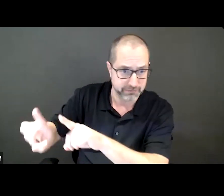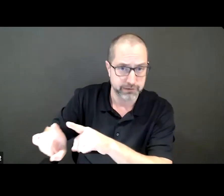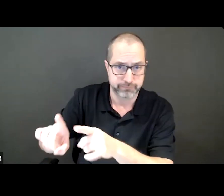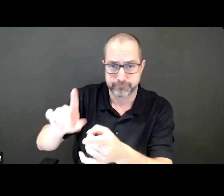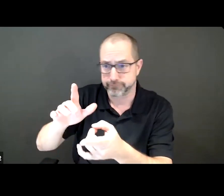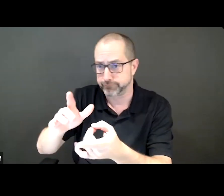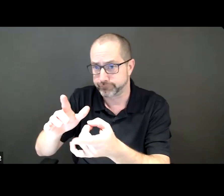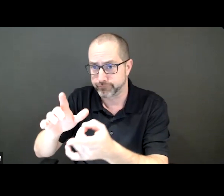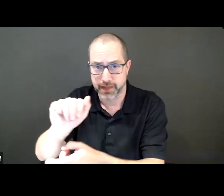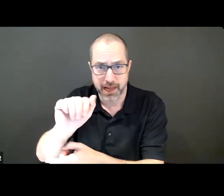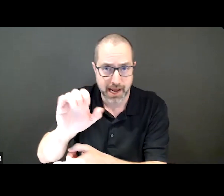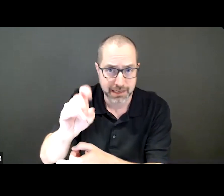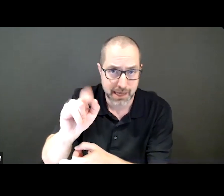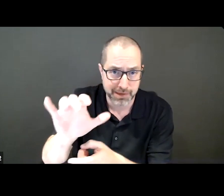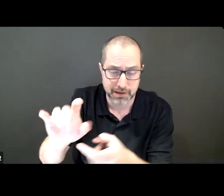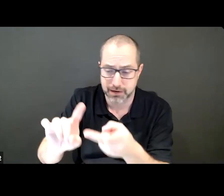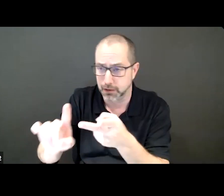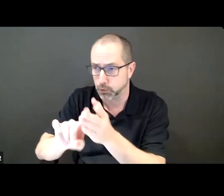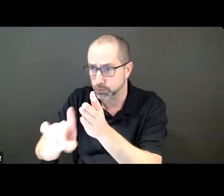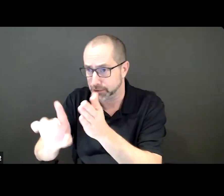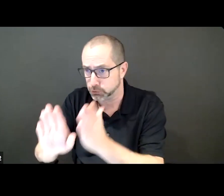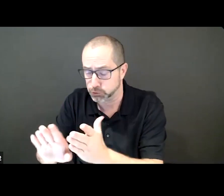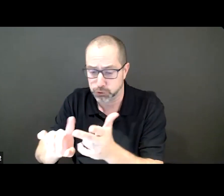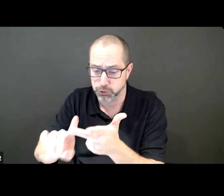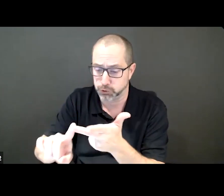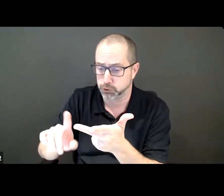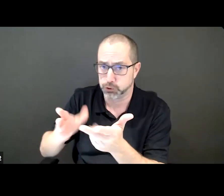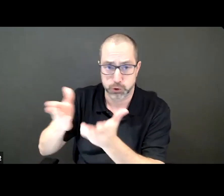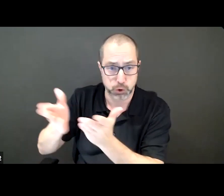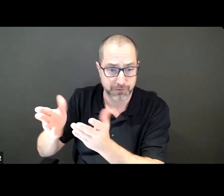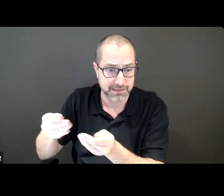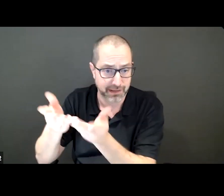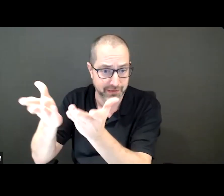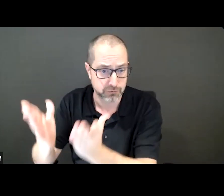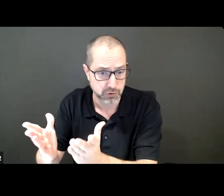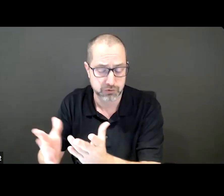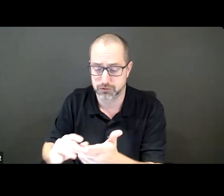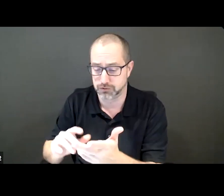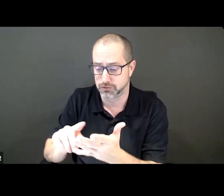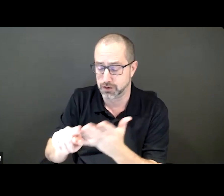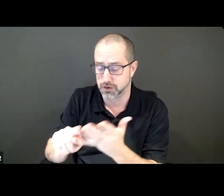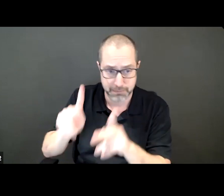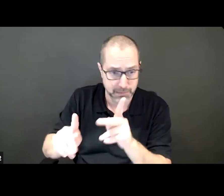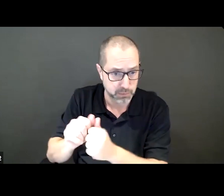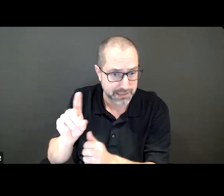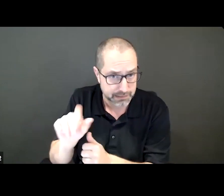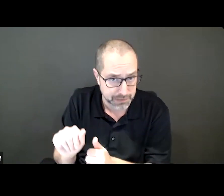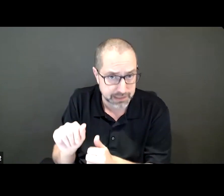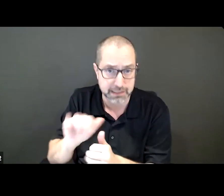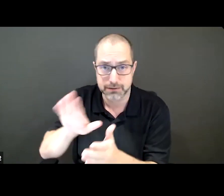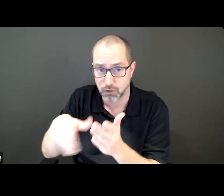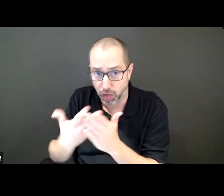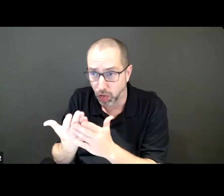and researchers, as service deliverers, people with disabilities, all